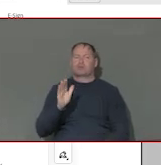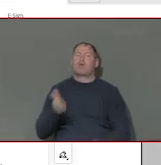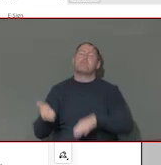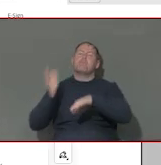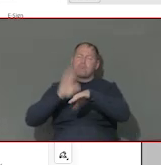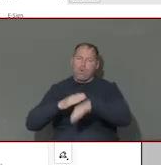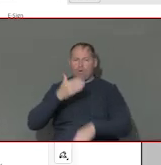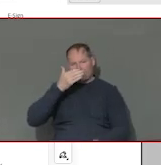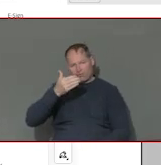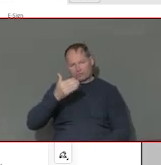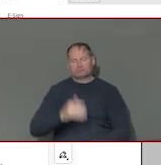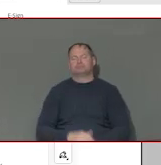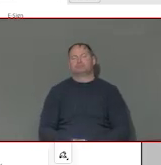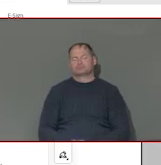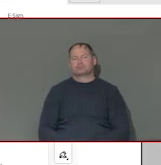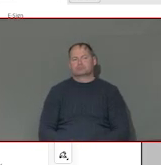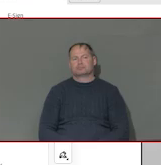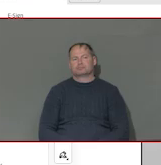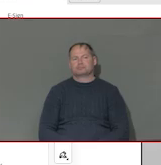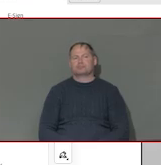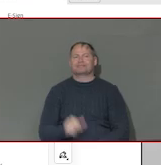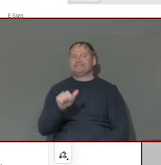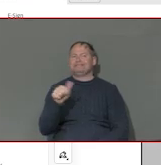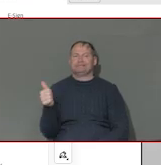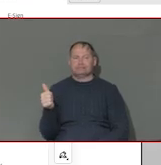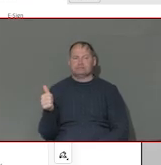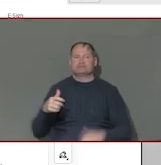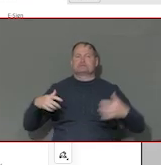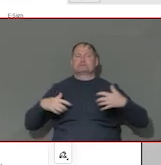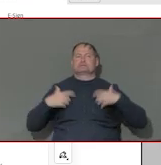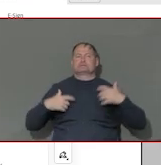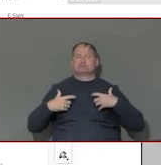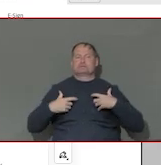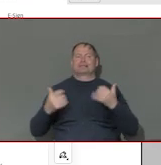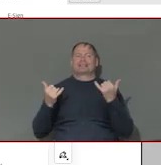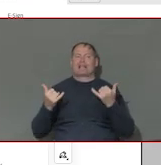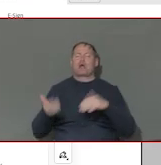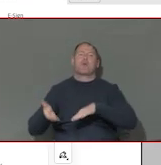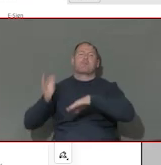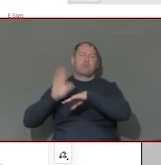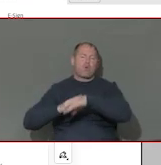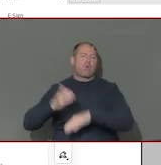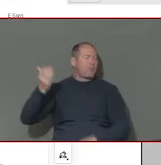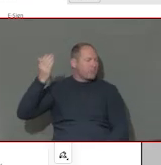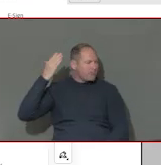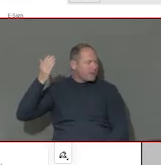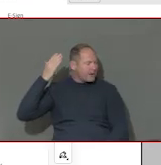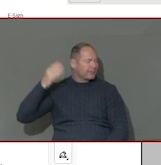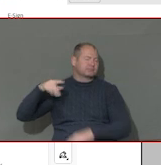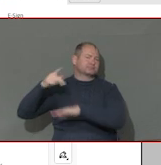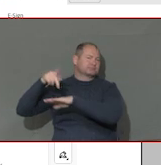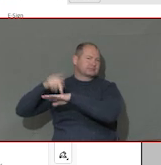forward. And for other primates, the foramen magnum, it's at a more backward